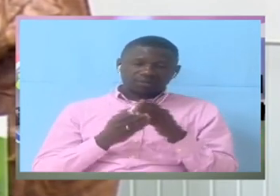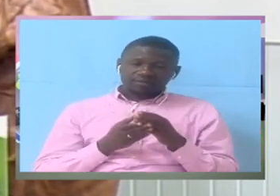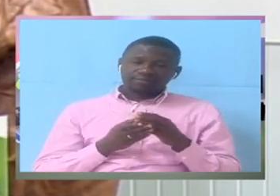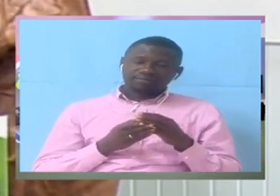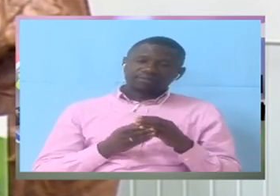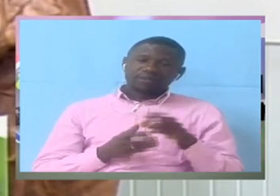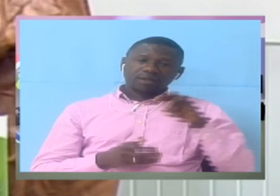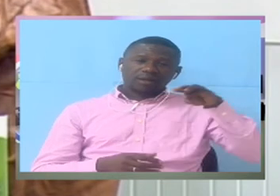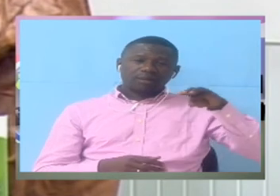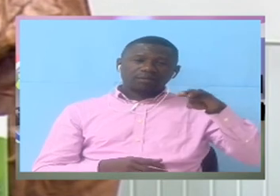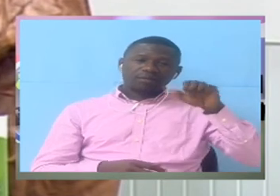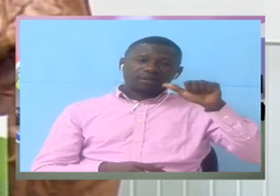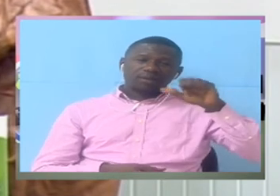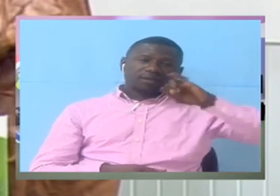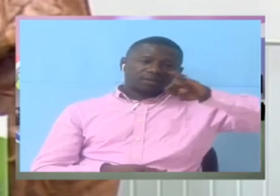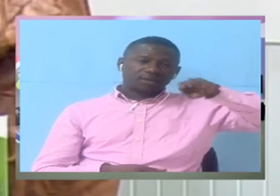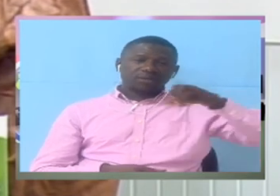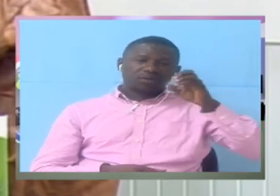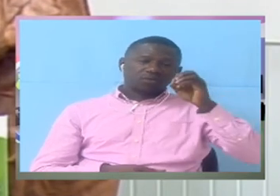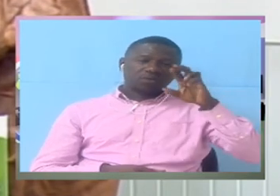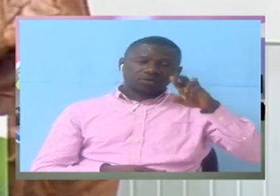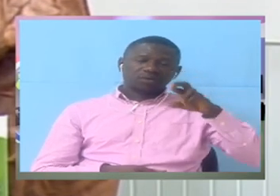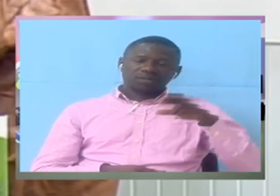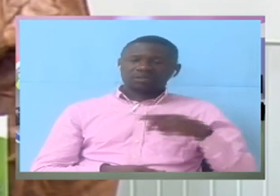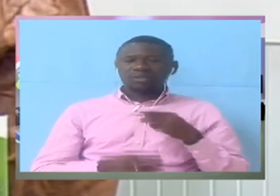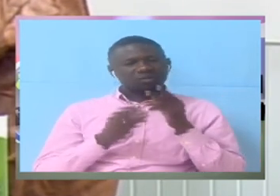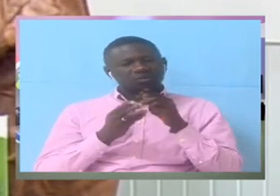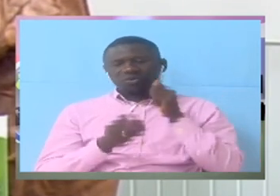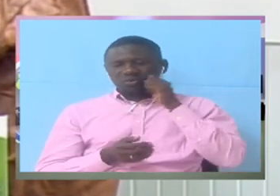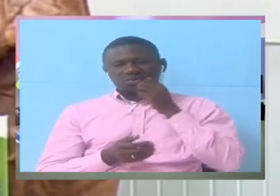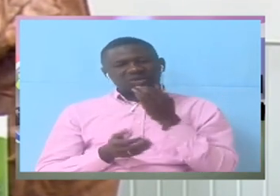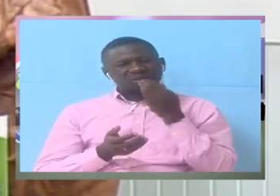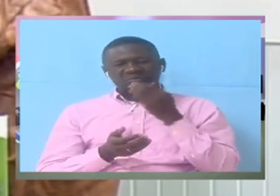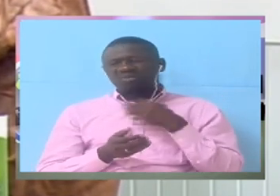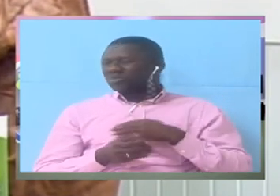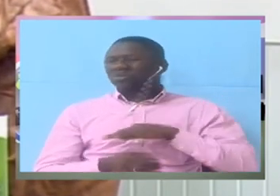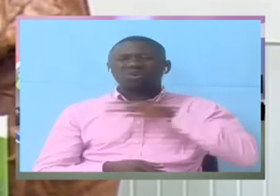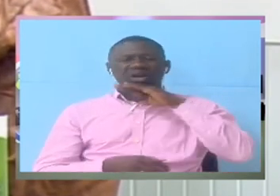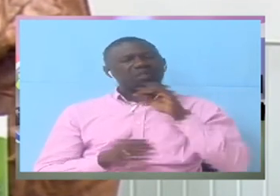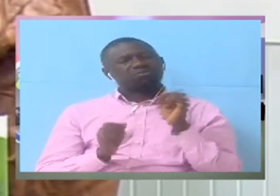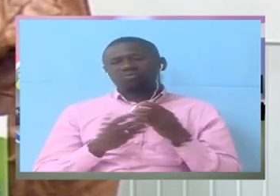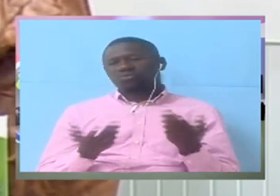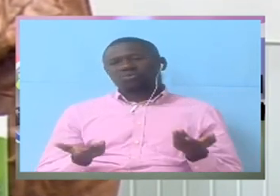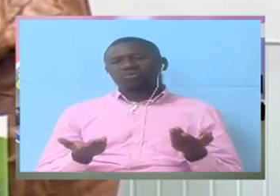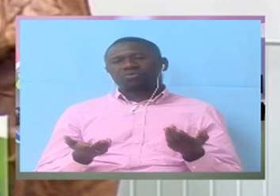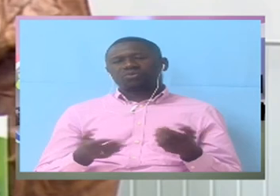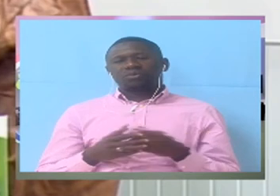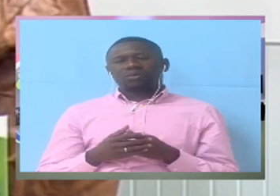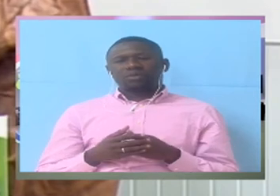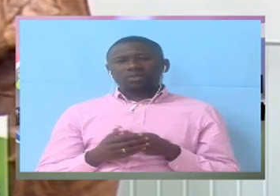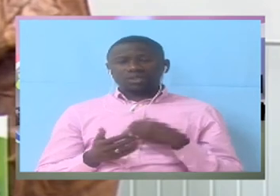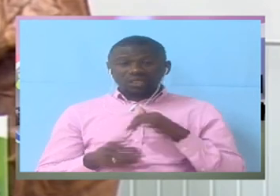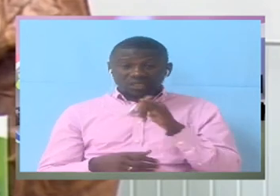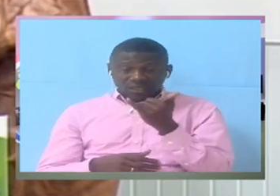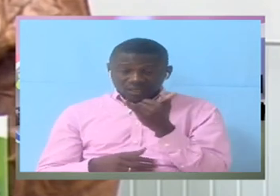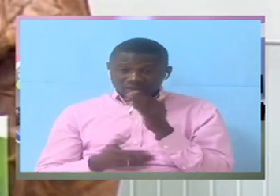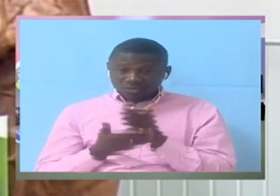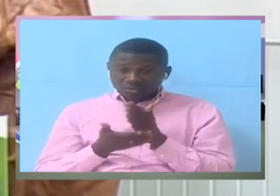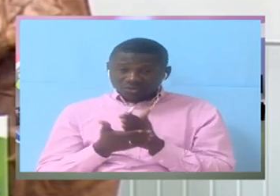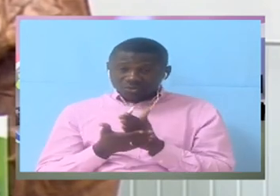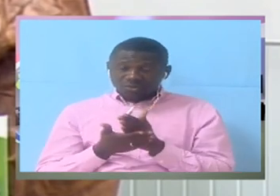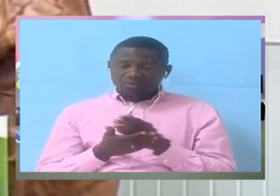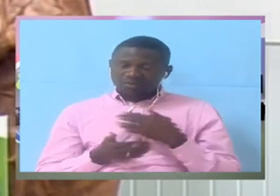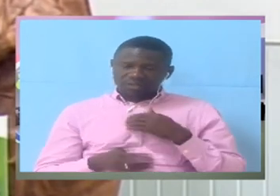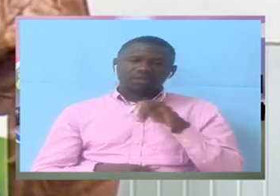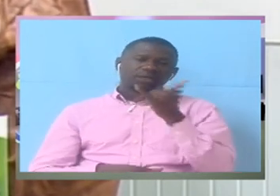yes. Kaya ntulo buko nto ko domoro nkuno buka fa. I said we used to eat, but not to our full. Our fill. He said, "Is that